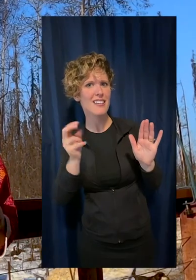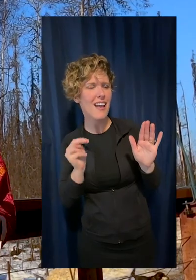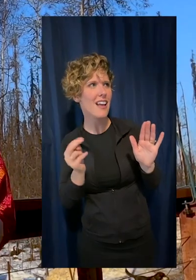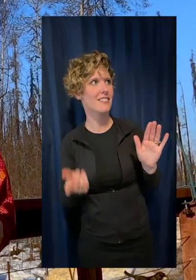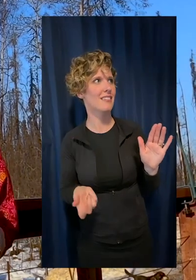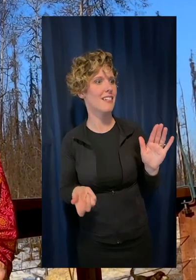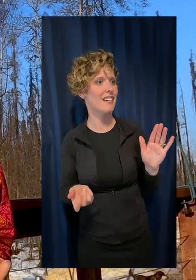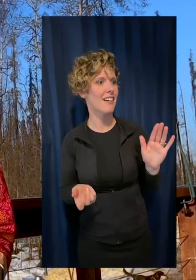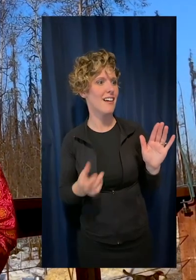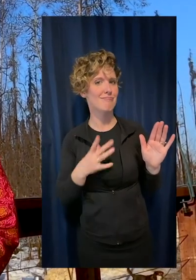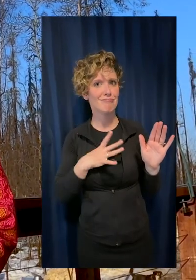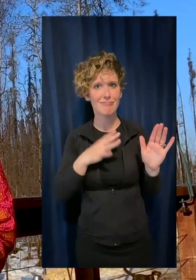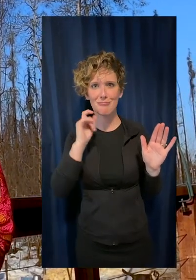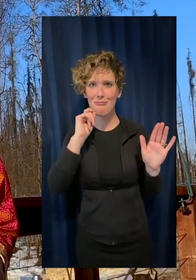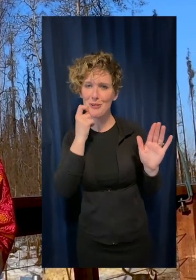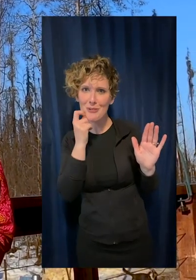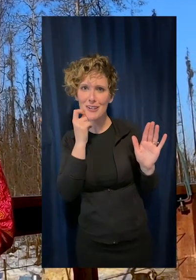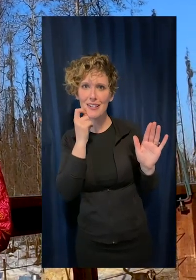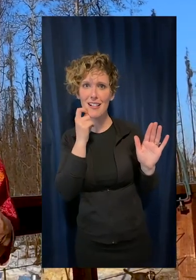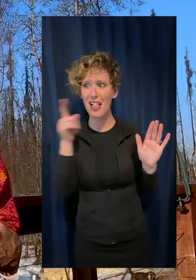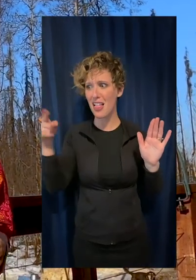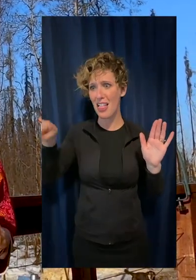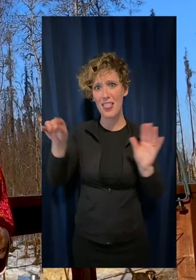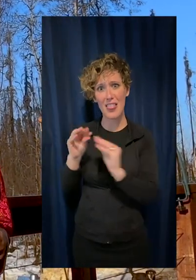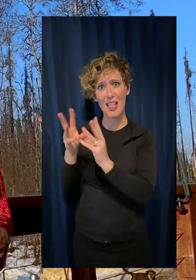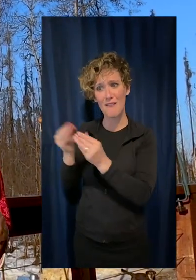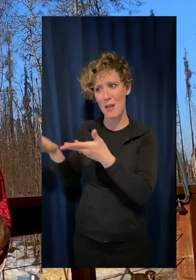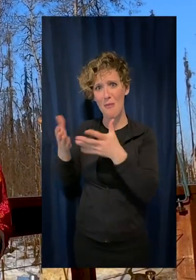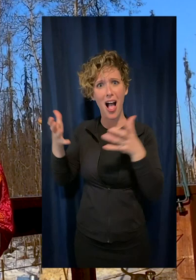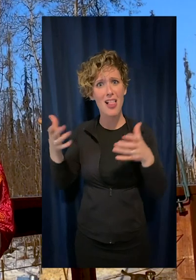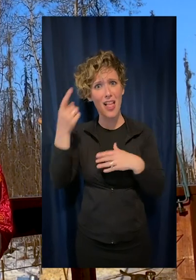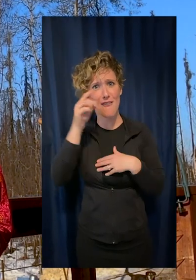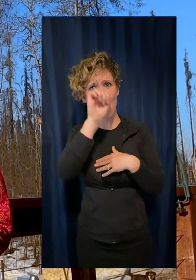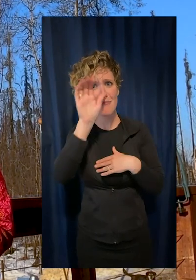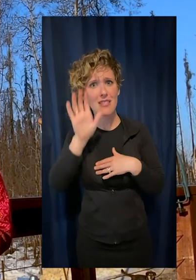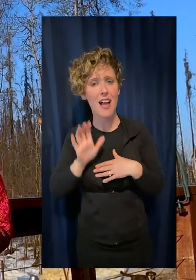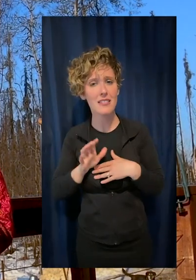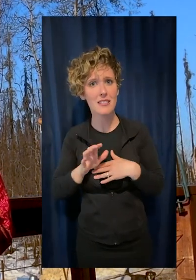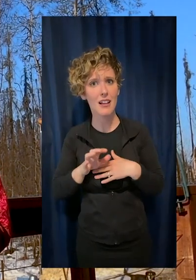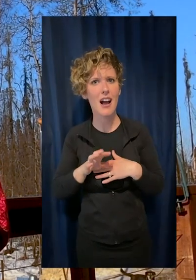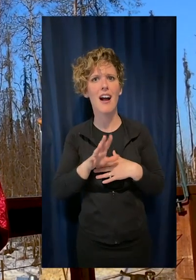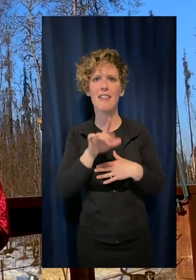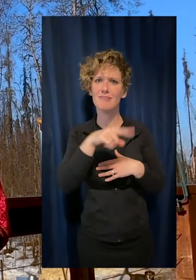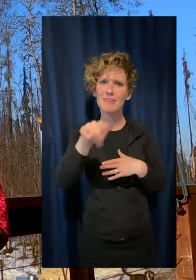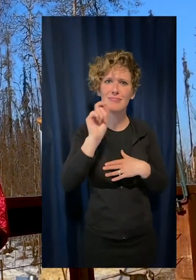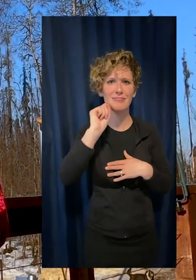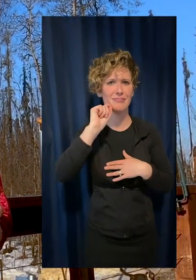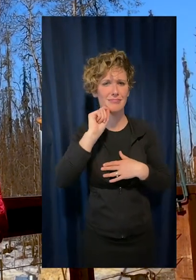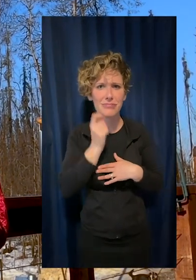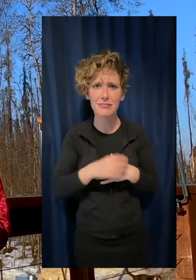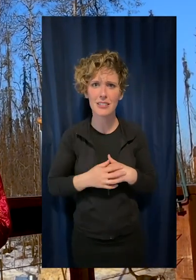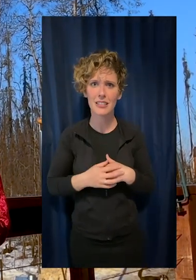Alaska is particularly tender to my heart. But I know you guys in particular